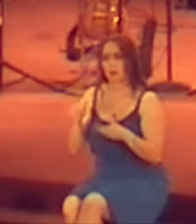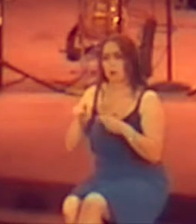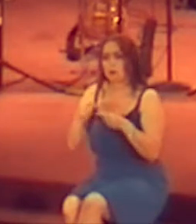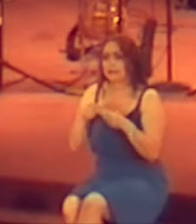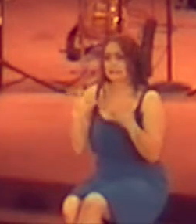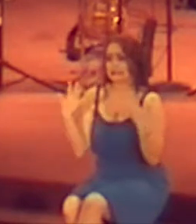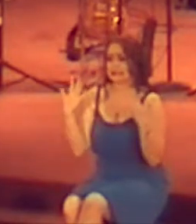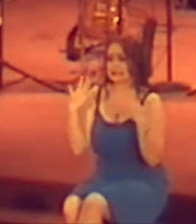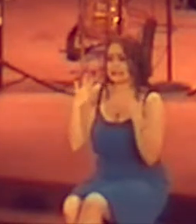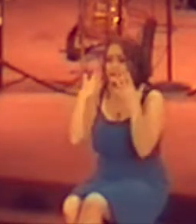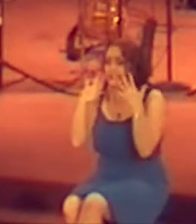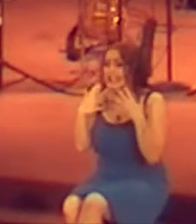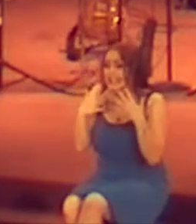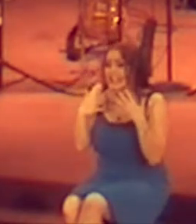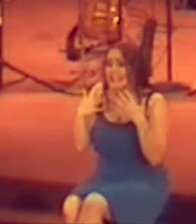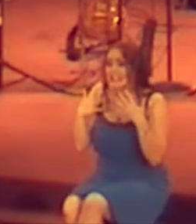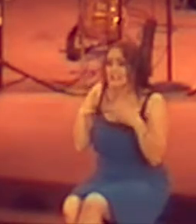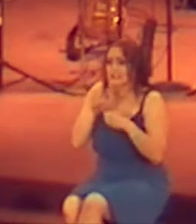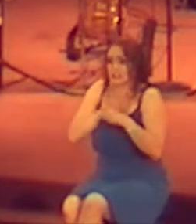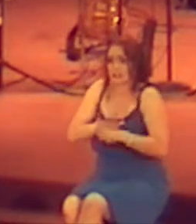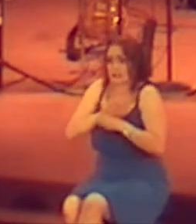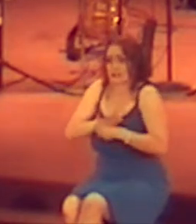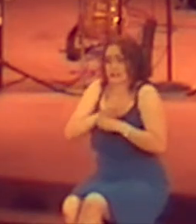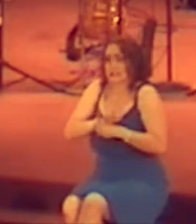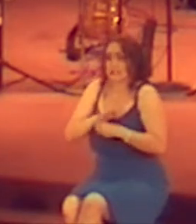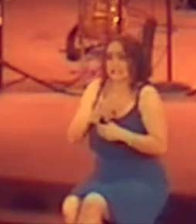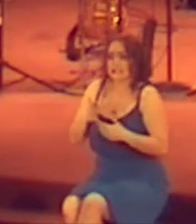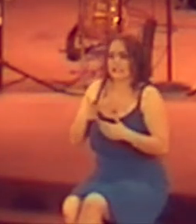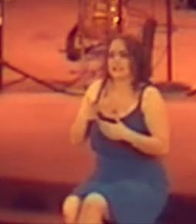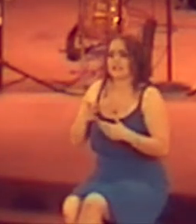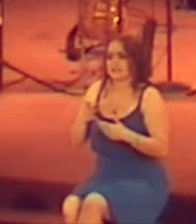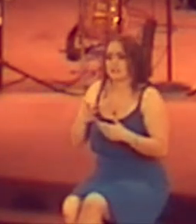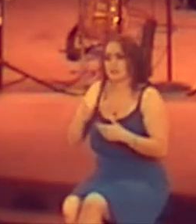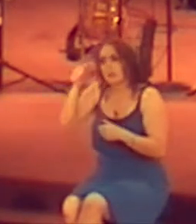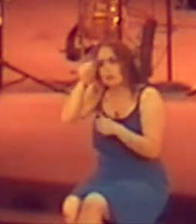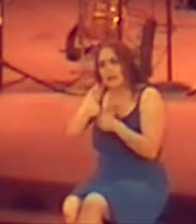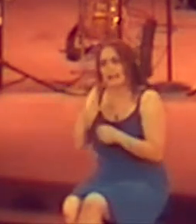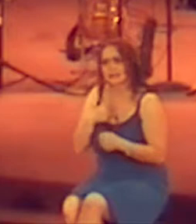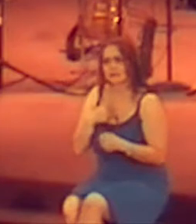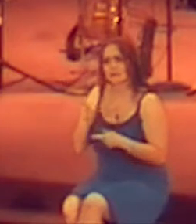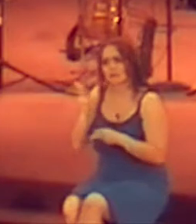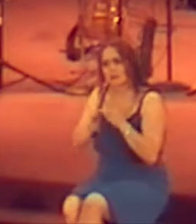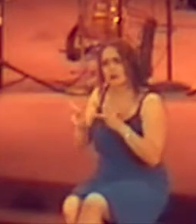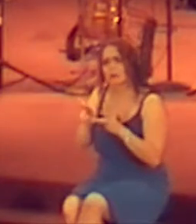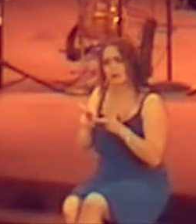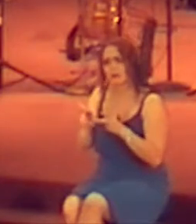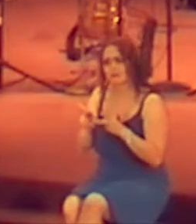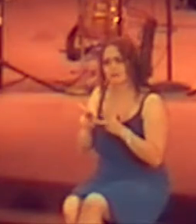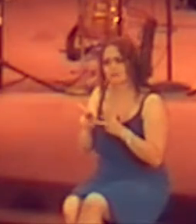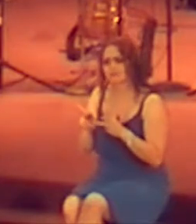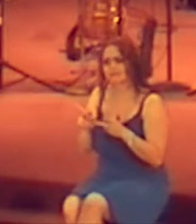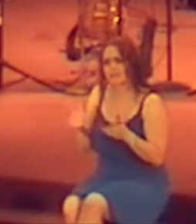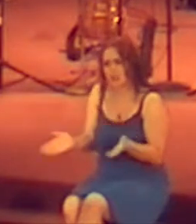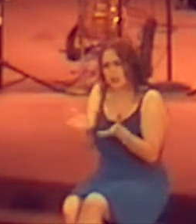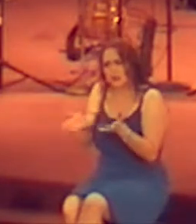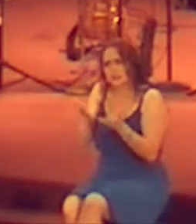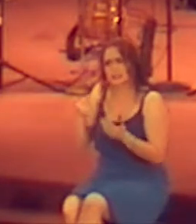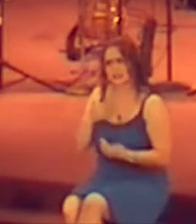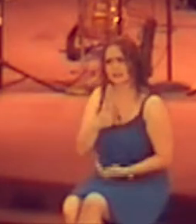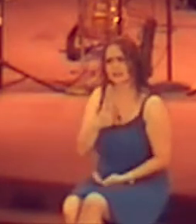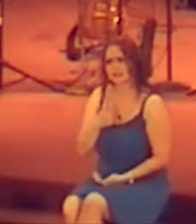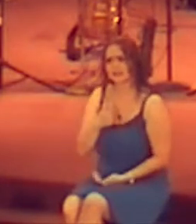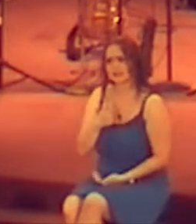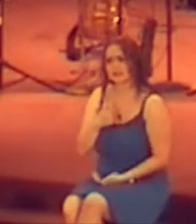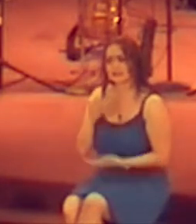I'm freaking out, to remind myself, hey, people are rooting for you. You know, there's something really cool that happens when you're